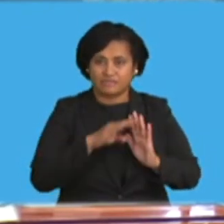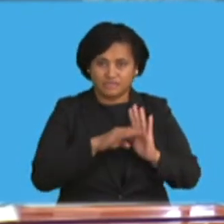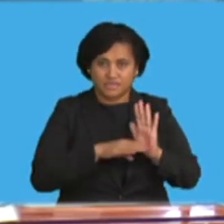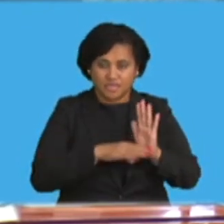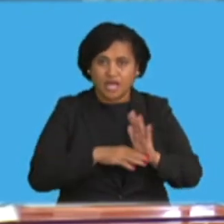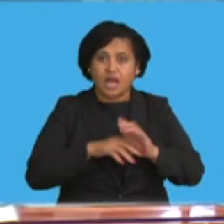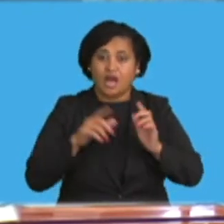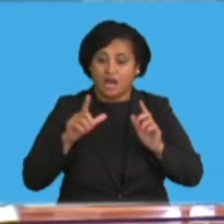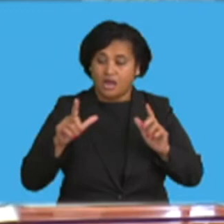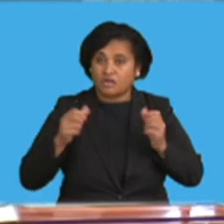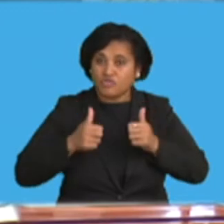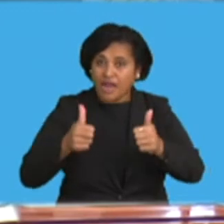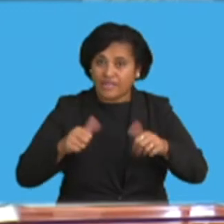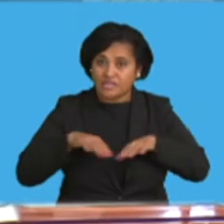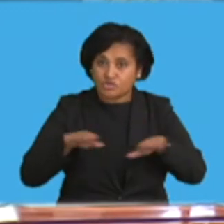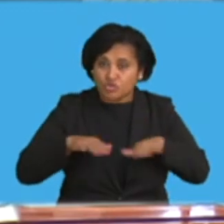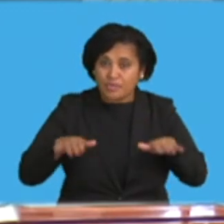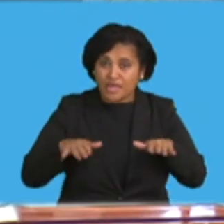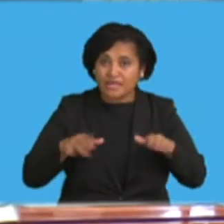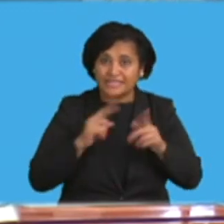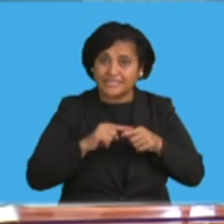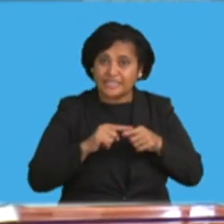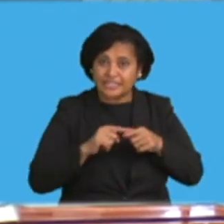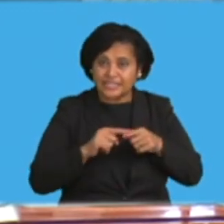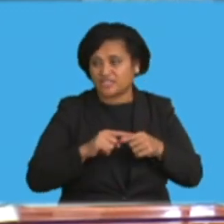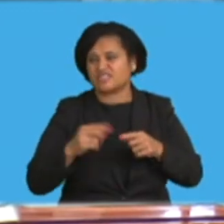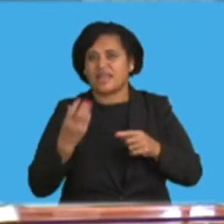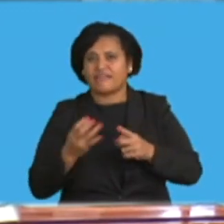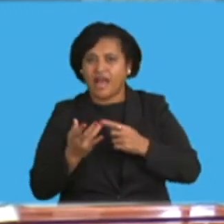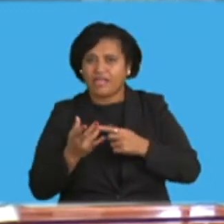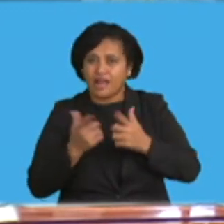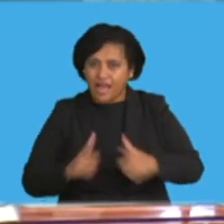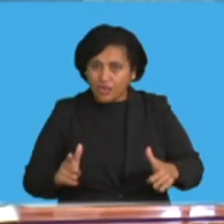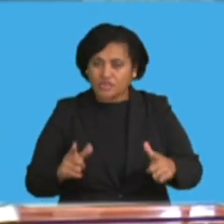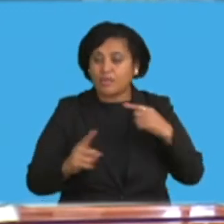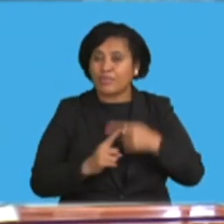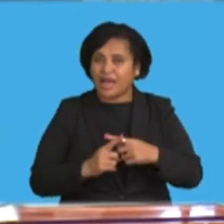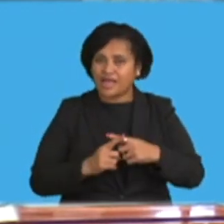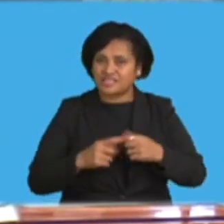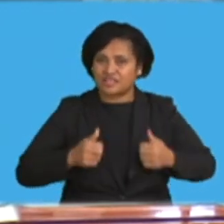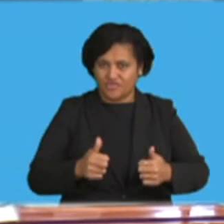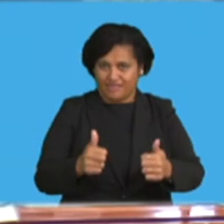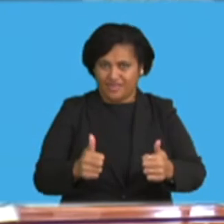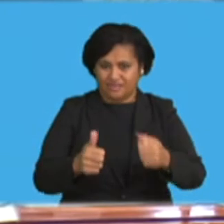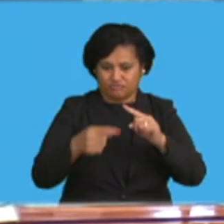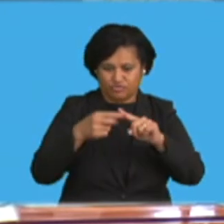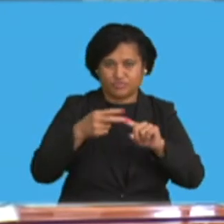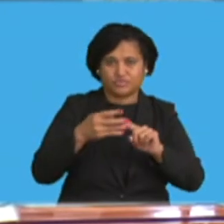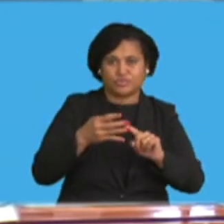driving, swimming, English preferred second language, and driving competencies, to name a few, Madam